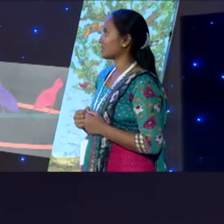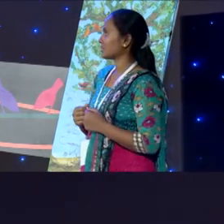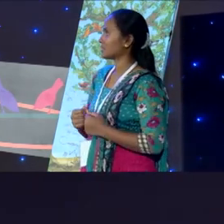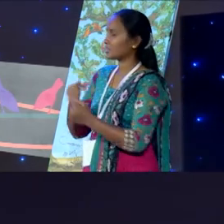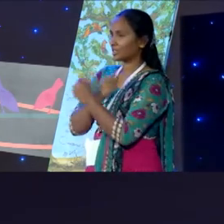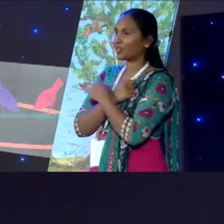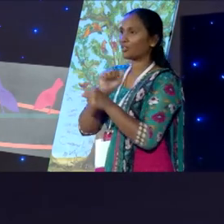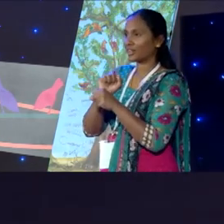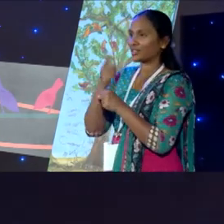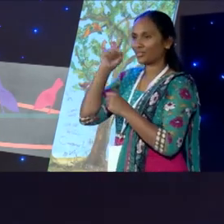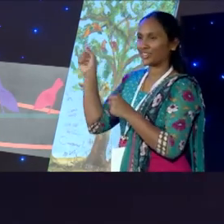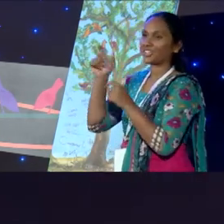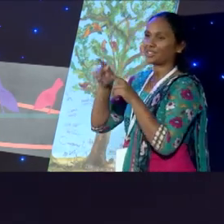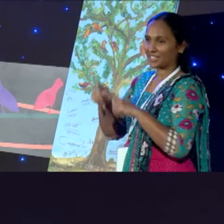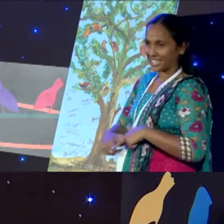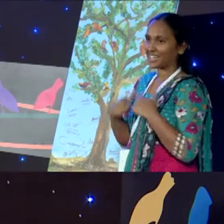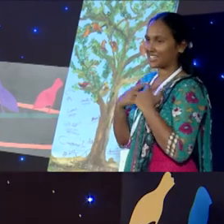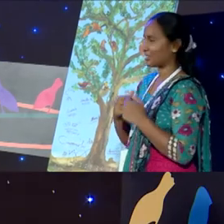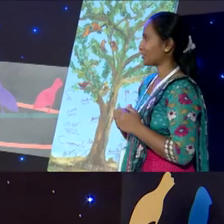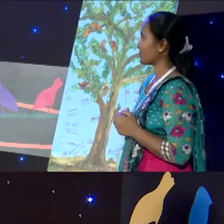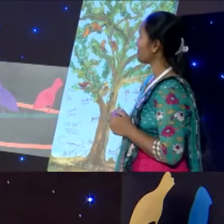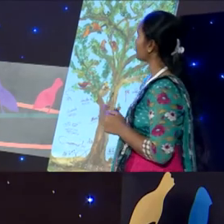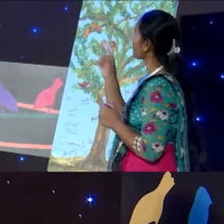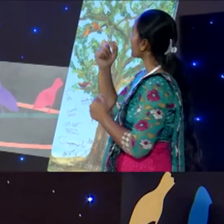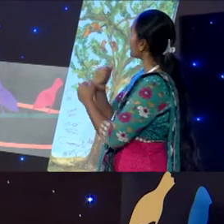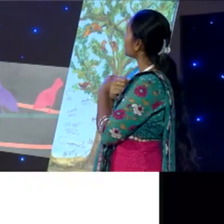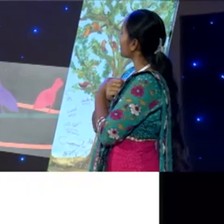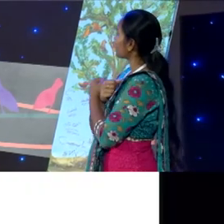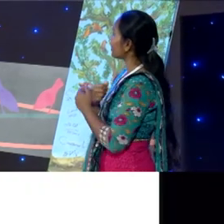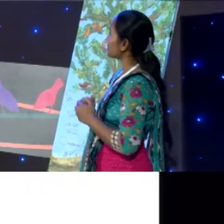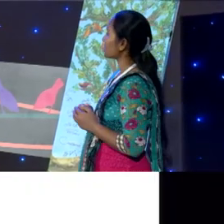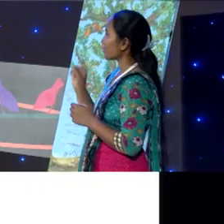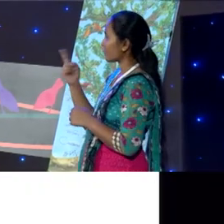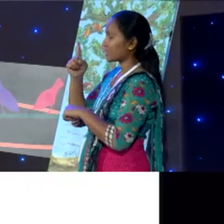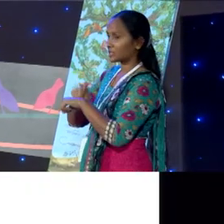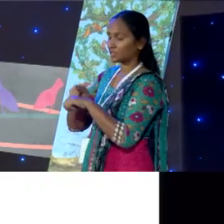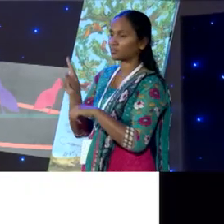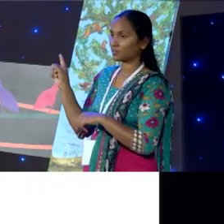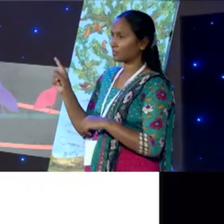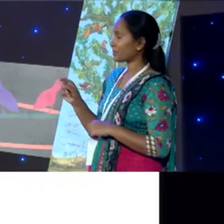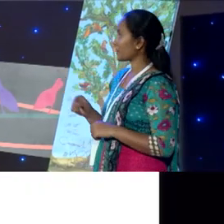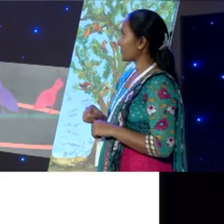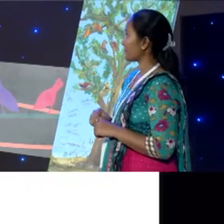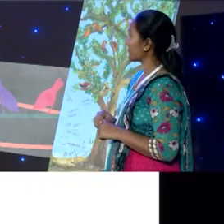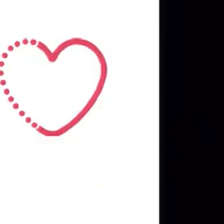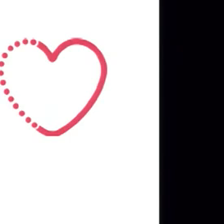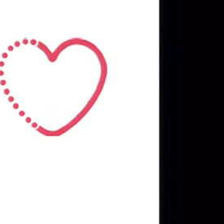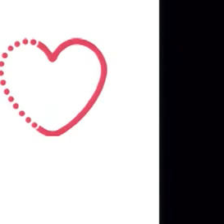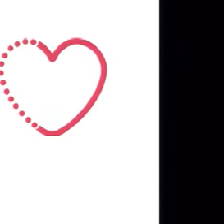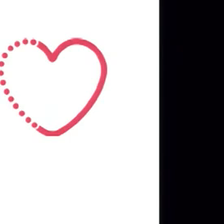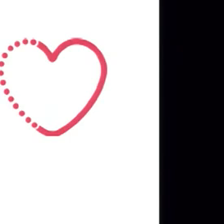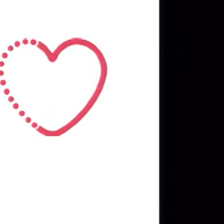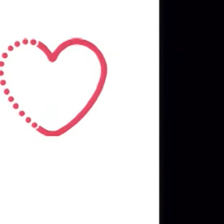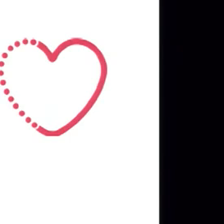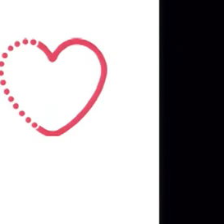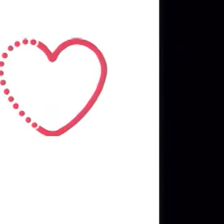was working for me. So this is lovability. I'm introducing this for the first time, in fact. This is an actual